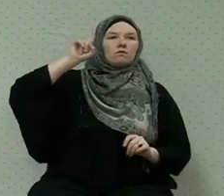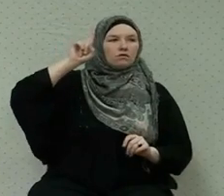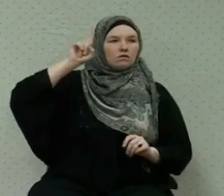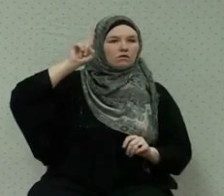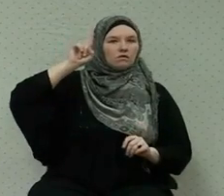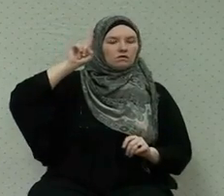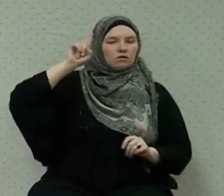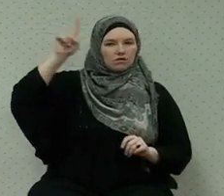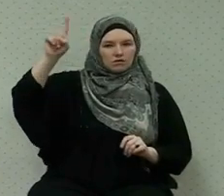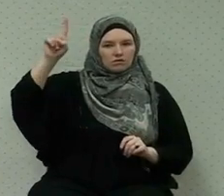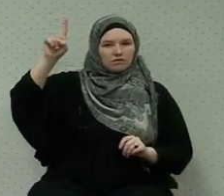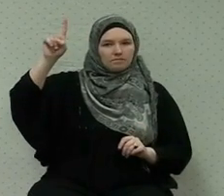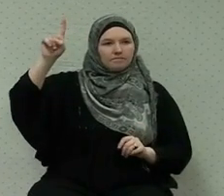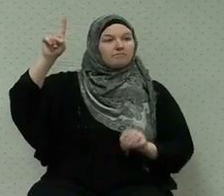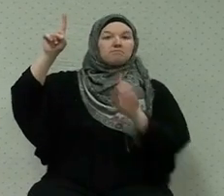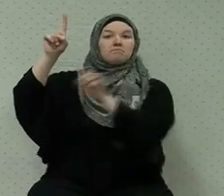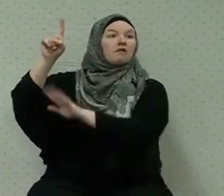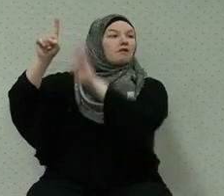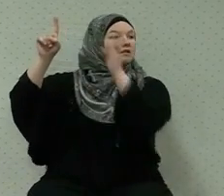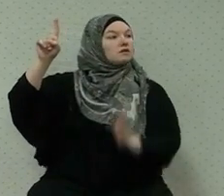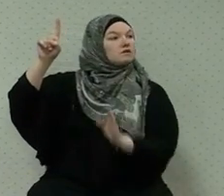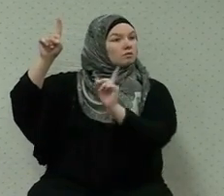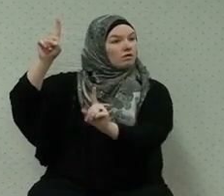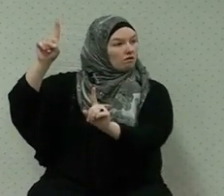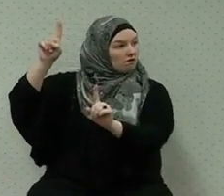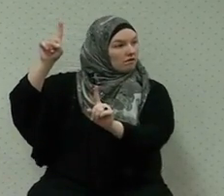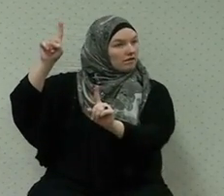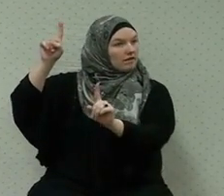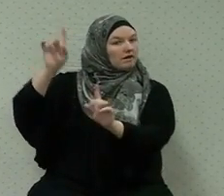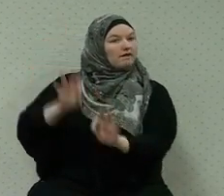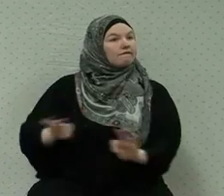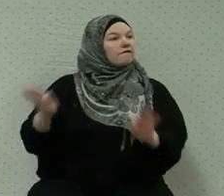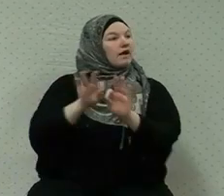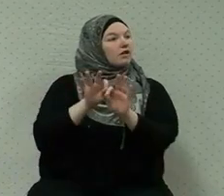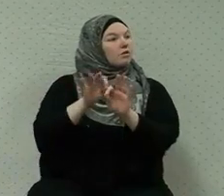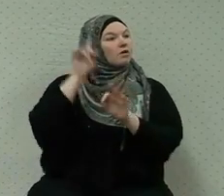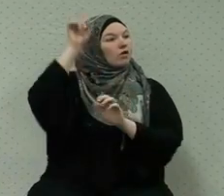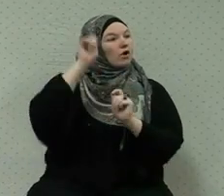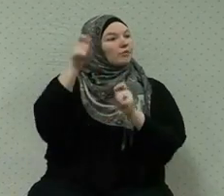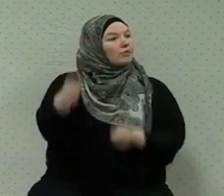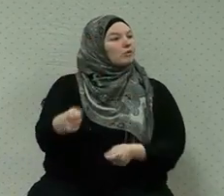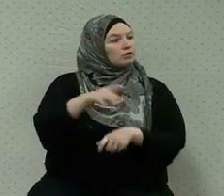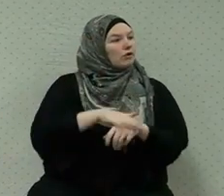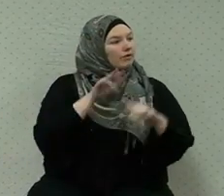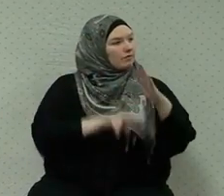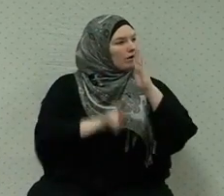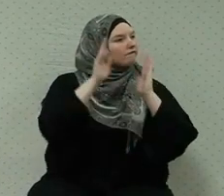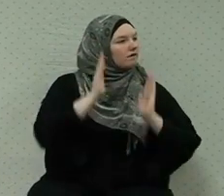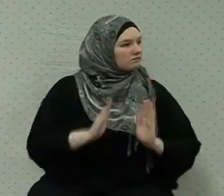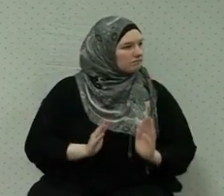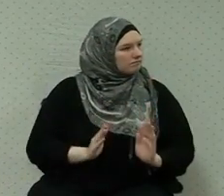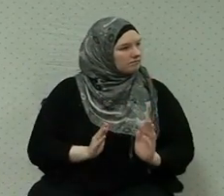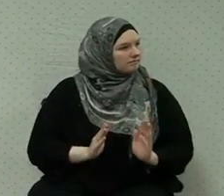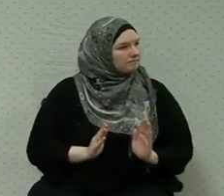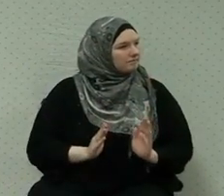So next to Allah comes the value Allah places on the Prophet.